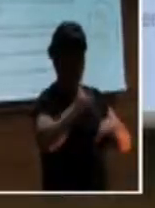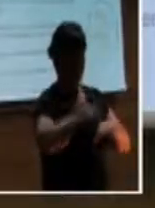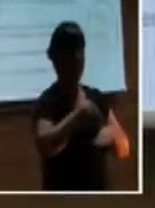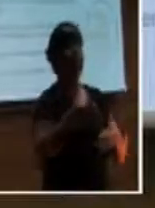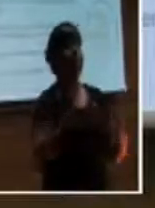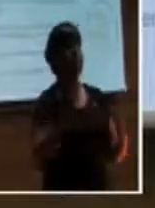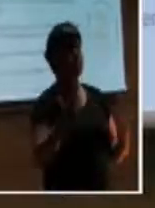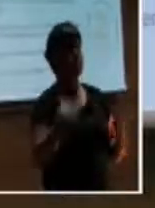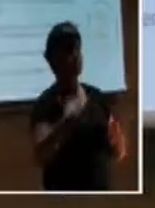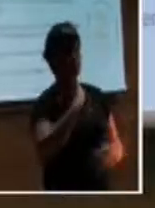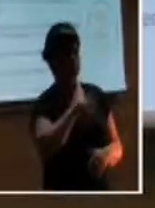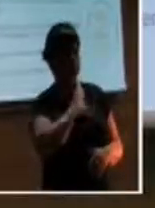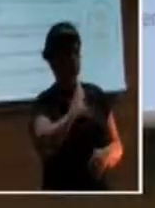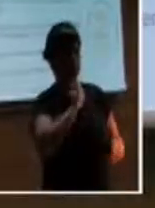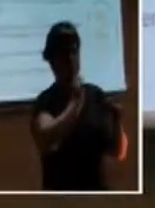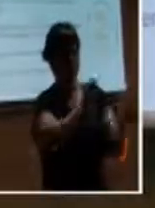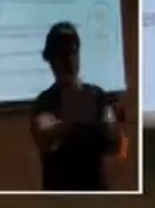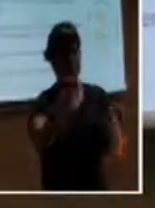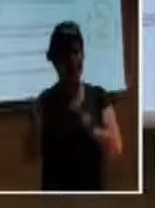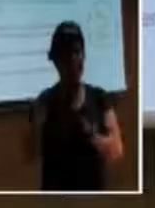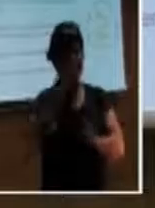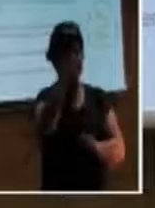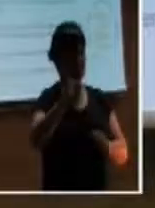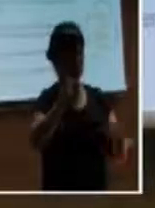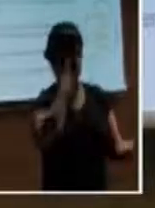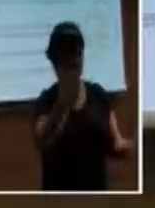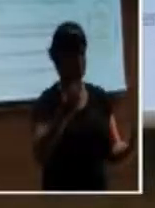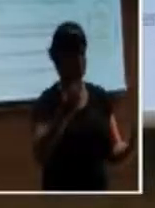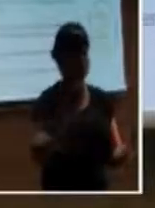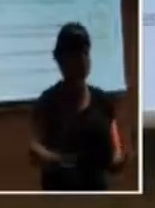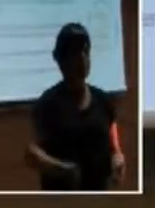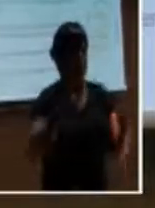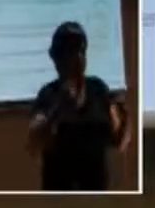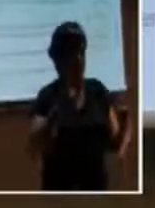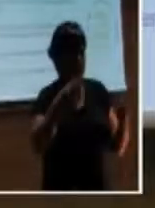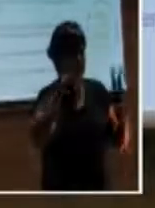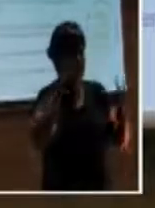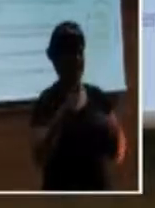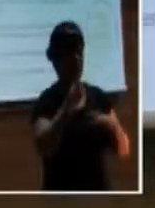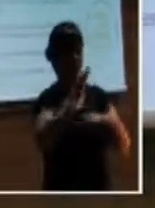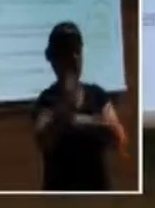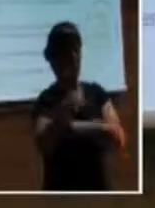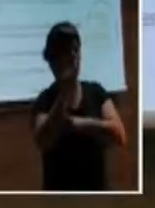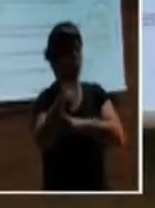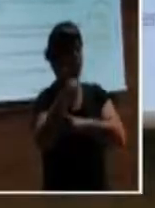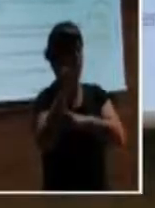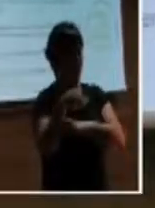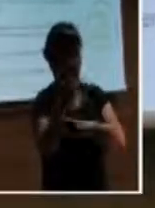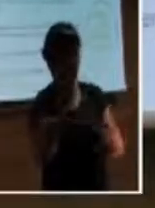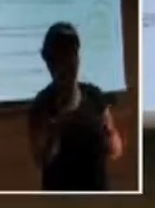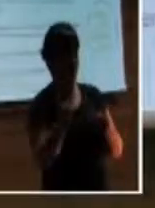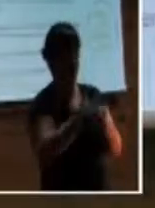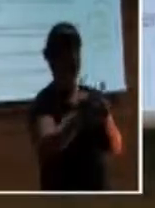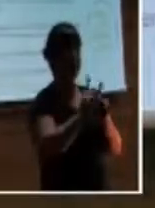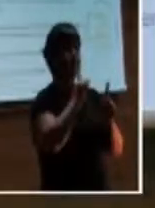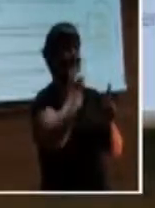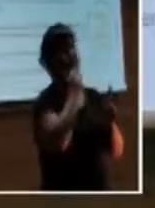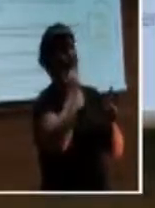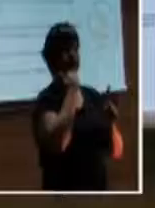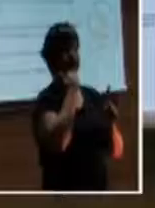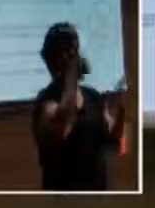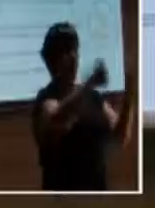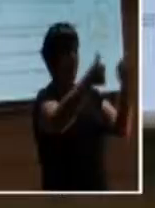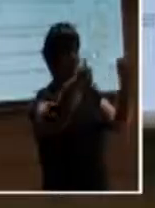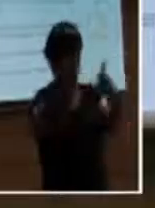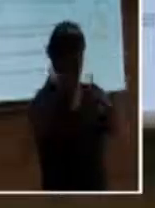make this loud in respective countries. And for now, it's available in Sweden and Finland, but Poland